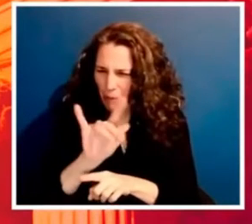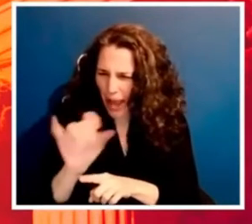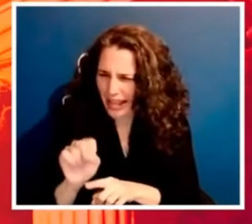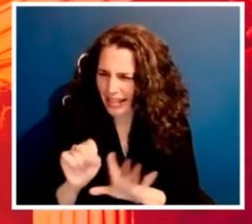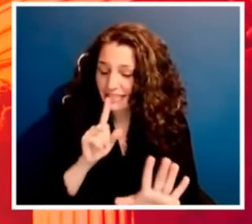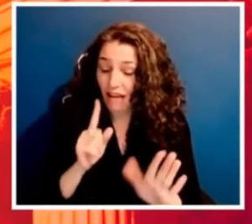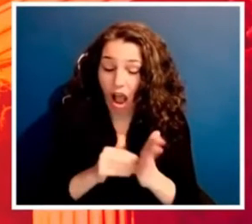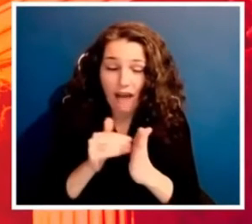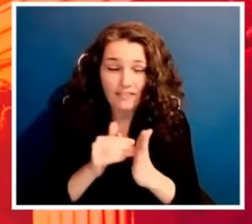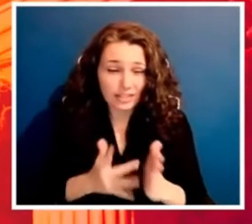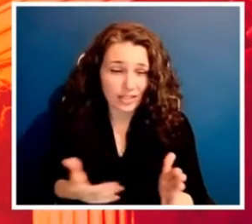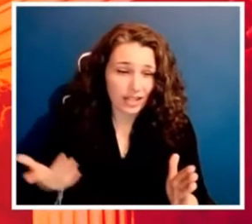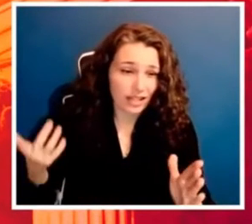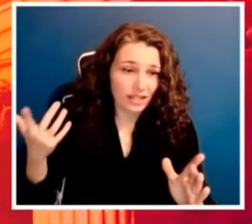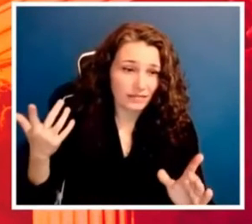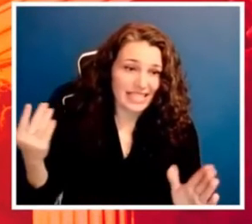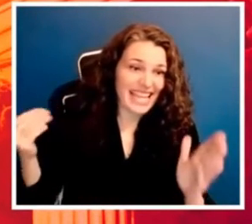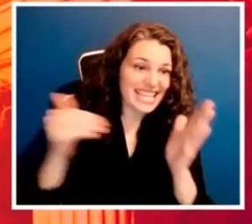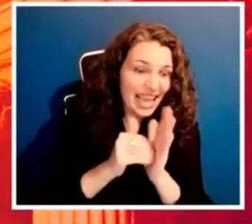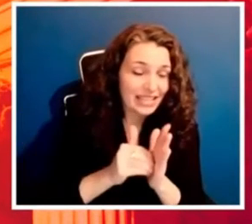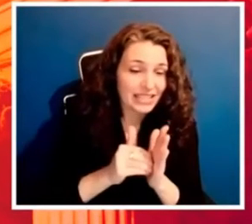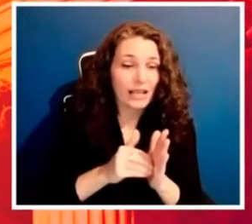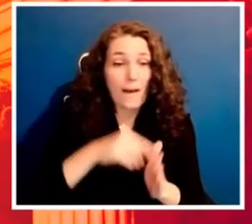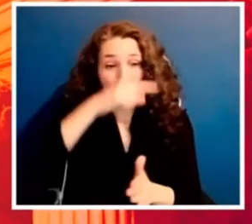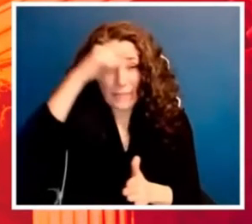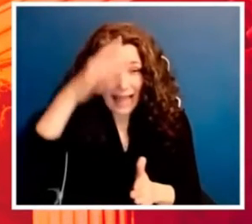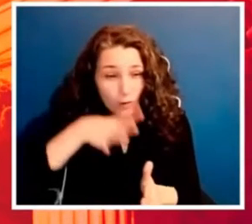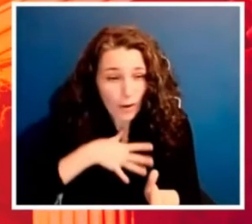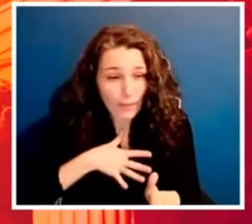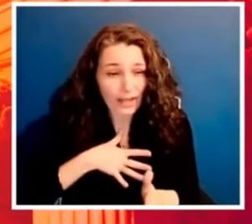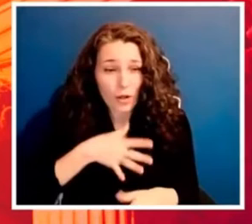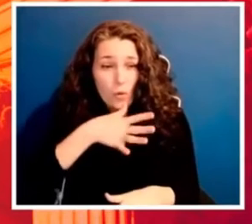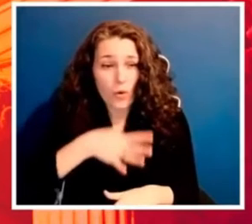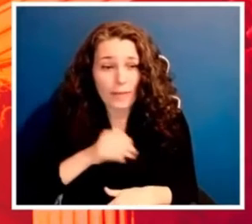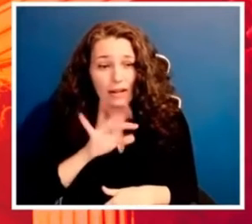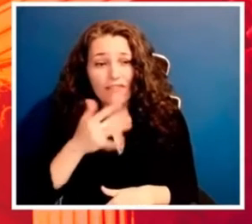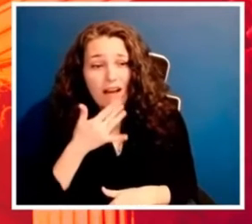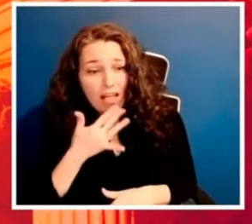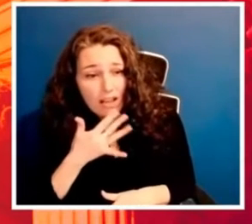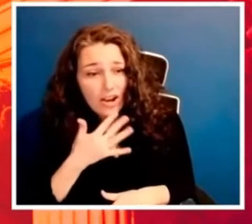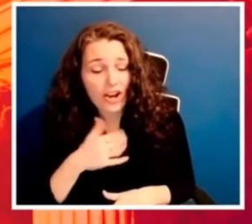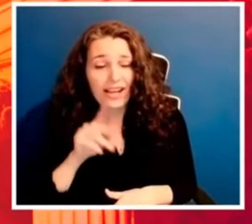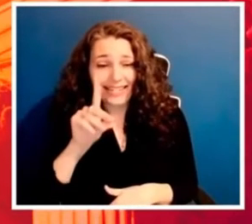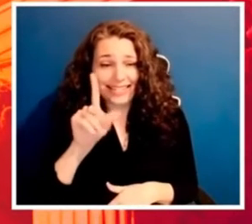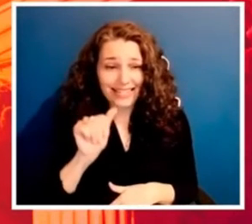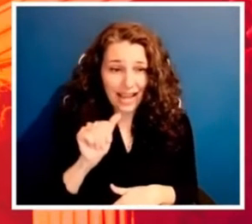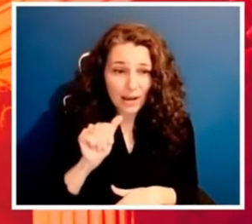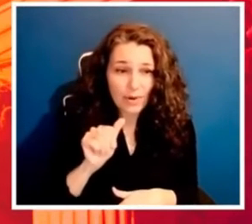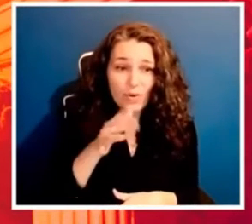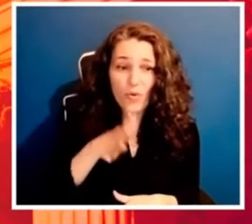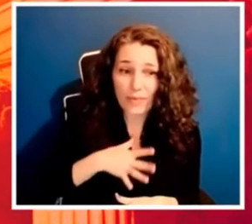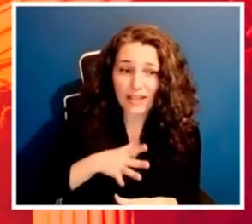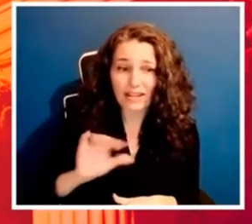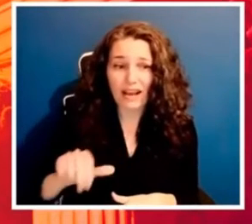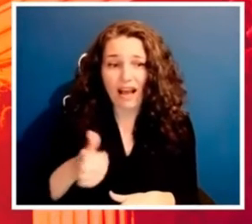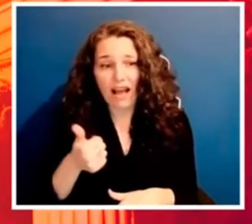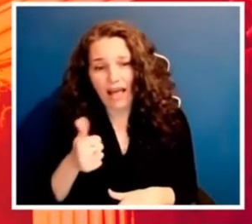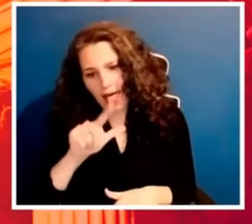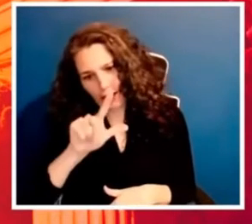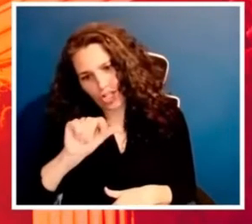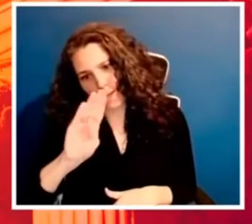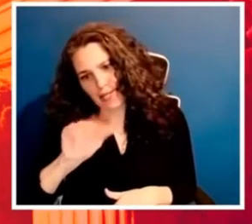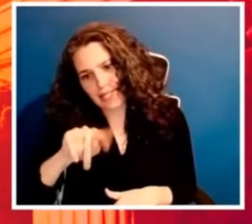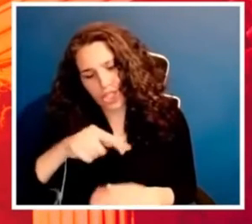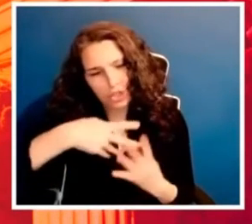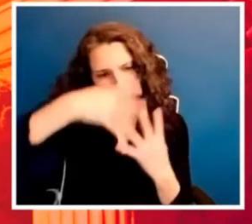Black women, women of color, disabled people, LGBTQ people, and other marginalized communities. These